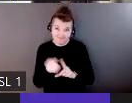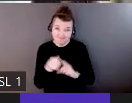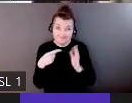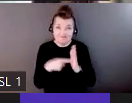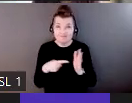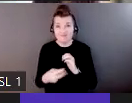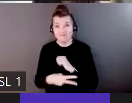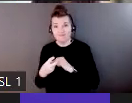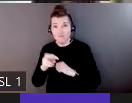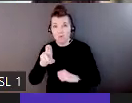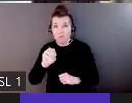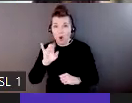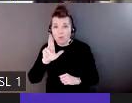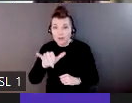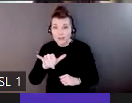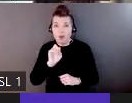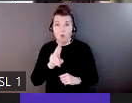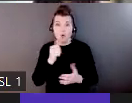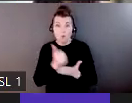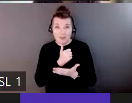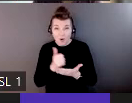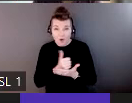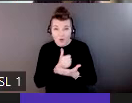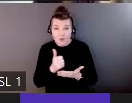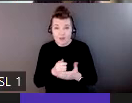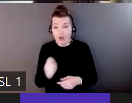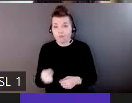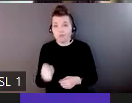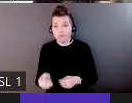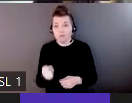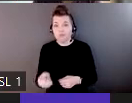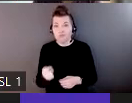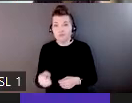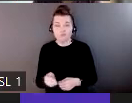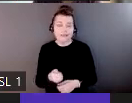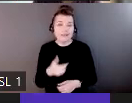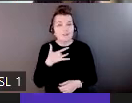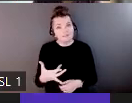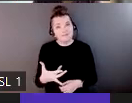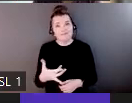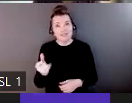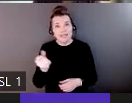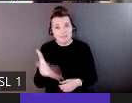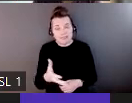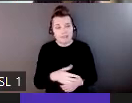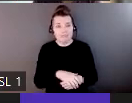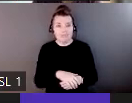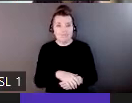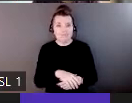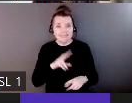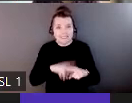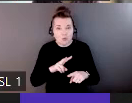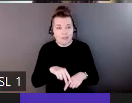use of credit card, those are for vices, gambling, cigarettes, alcohol, where there's no money to begin